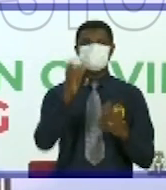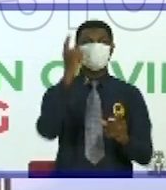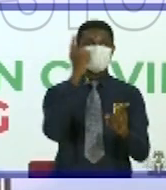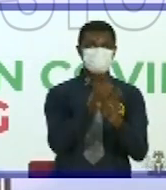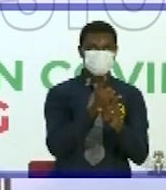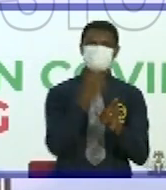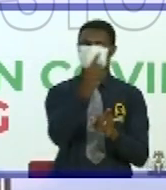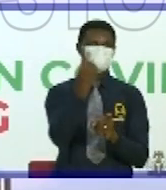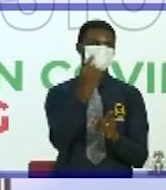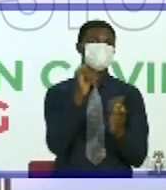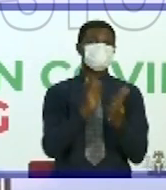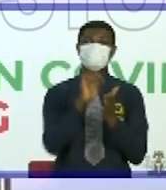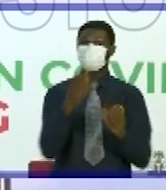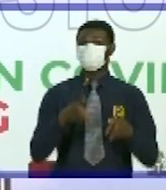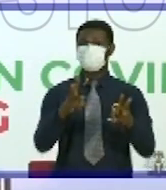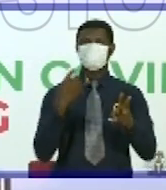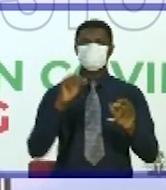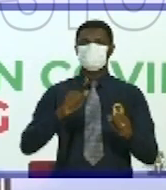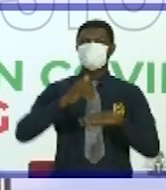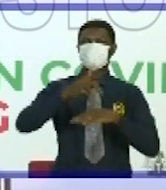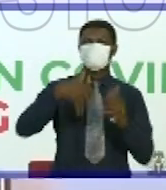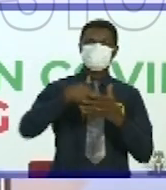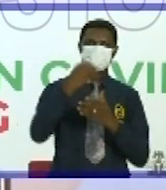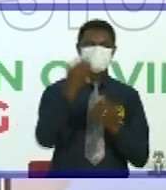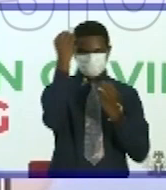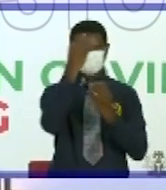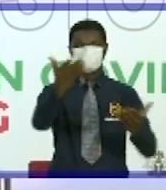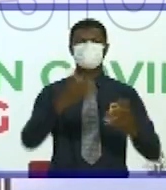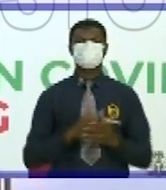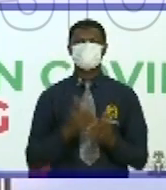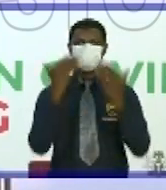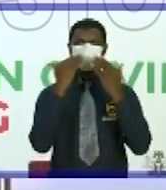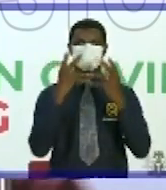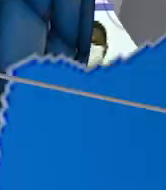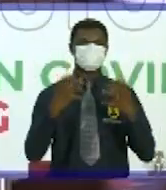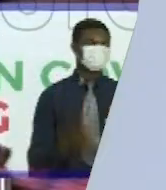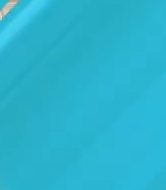because that's the only way you can send out information. Thank you.